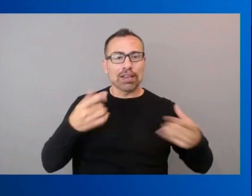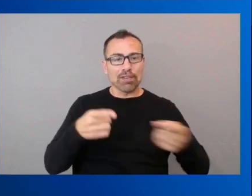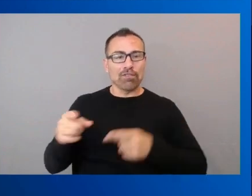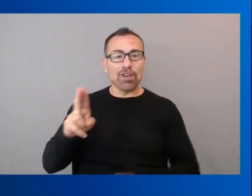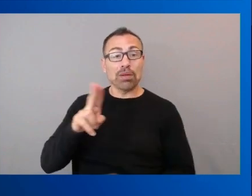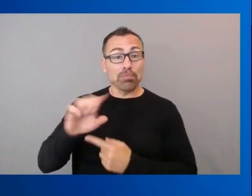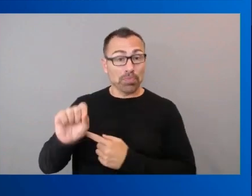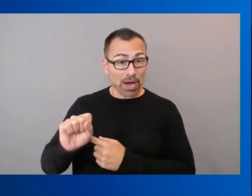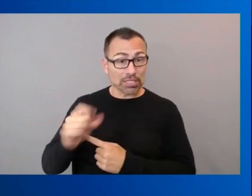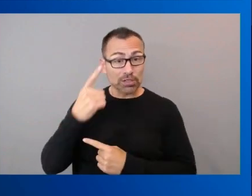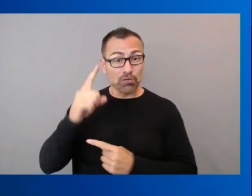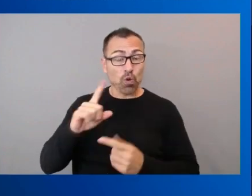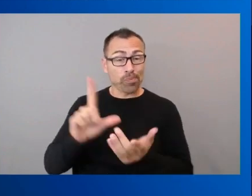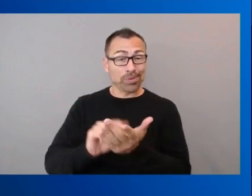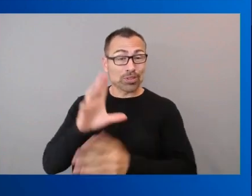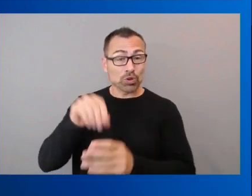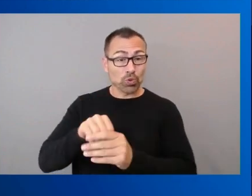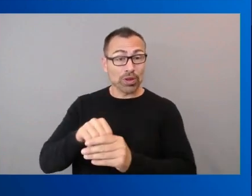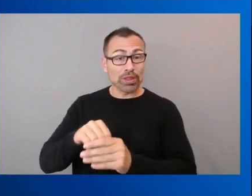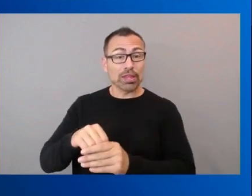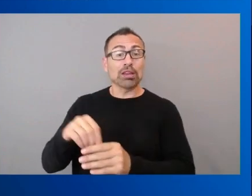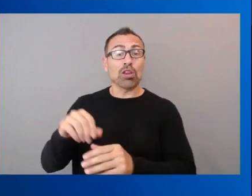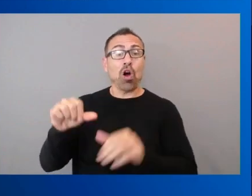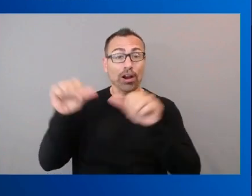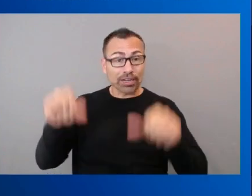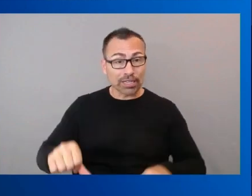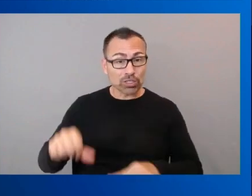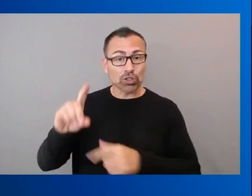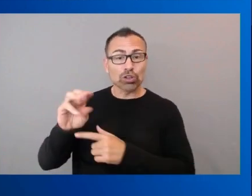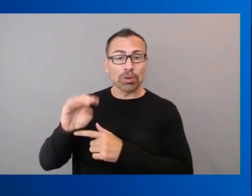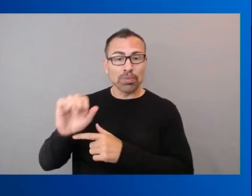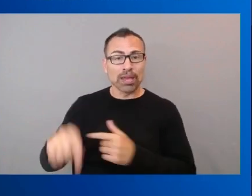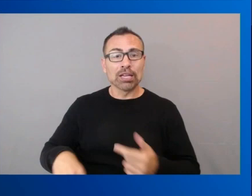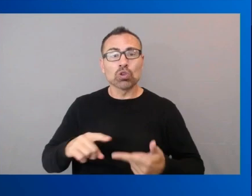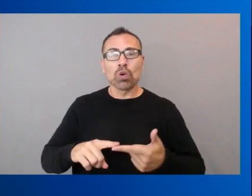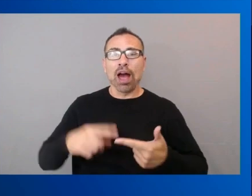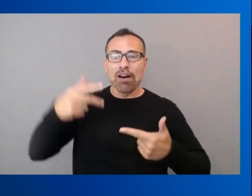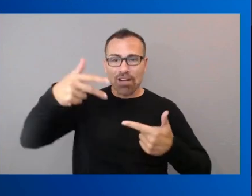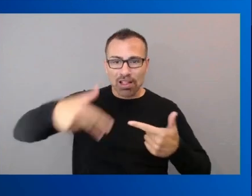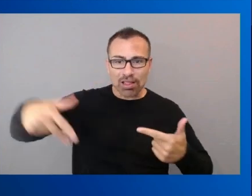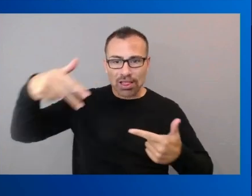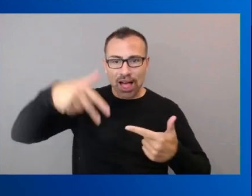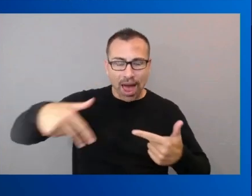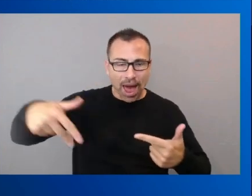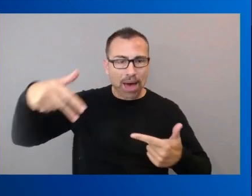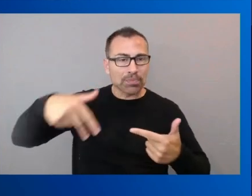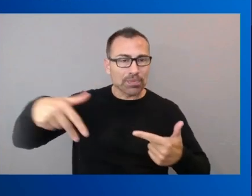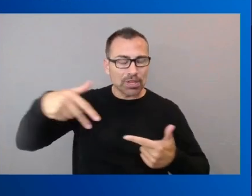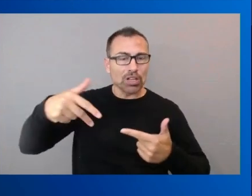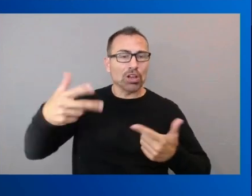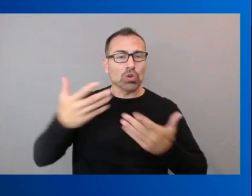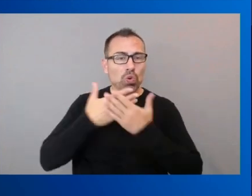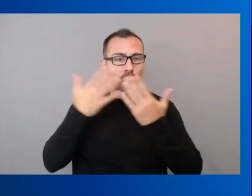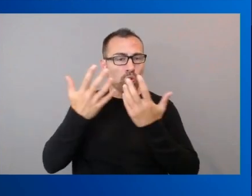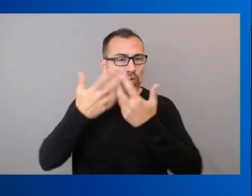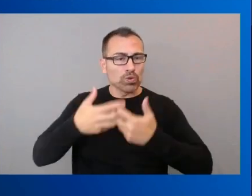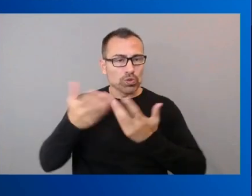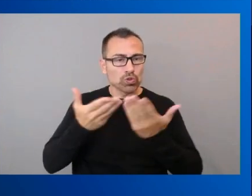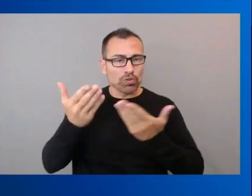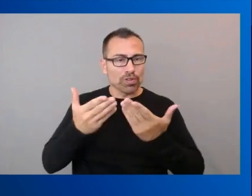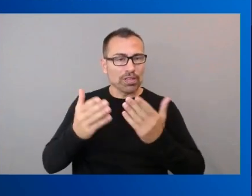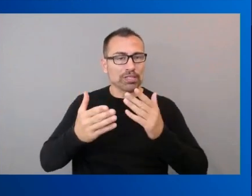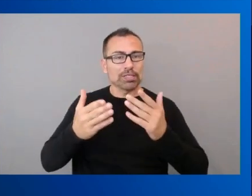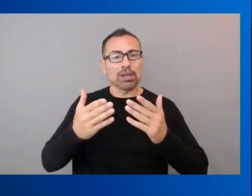our domains. We have Lambda here, for example. You know, the serverless compute, being able to trigger compute based on events, based on